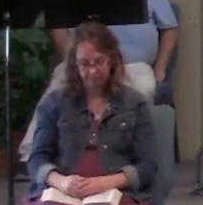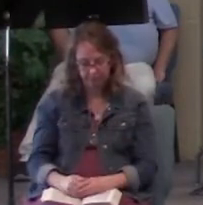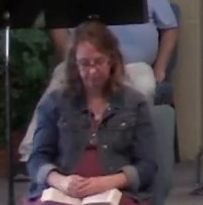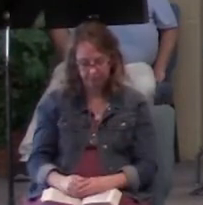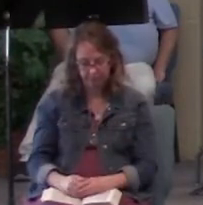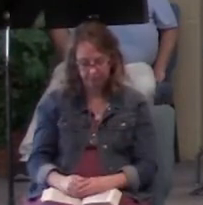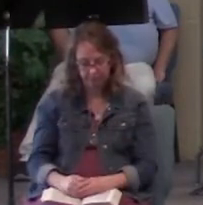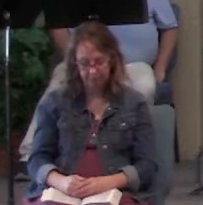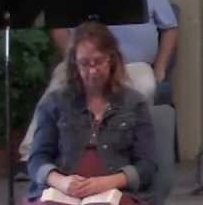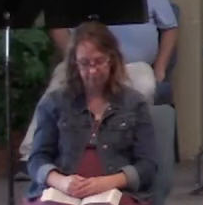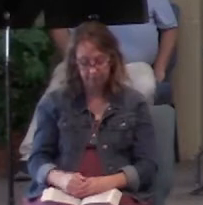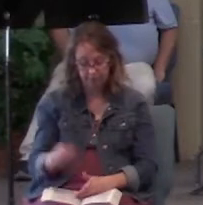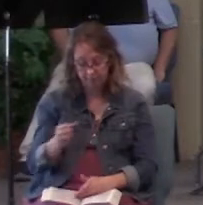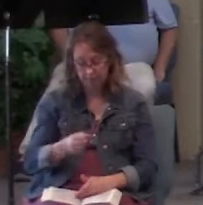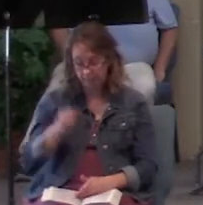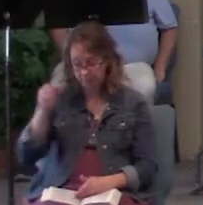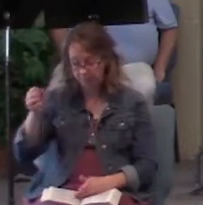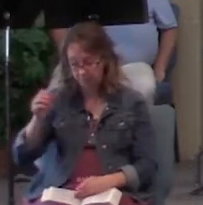He'd be put on a cross